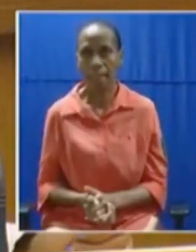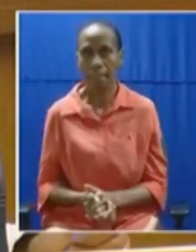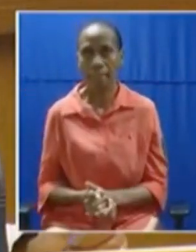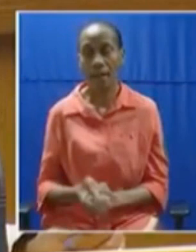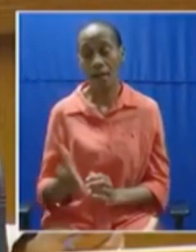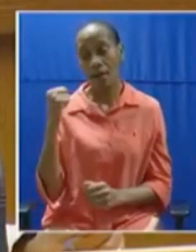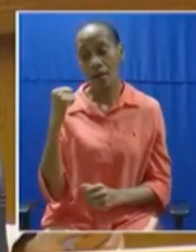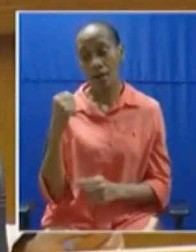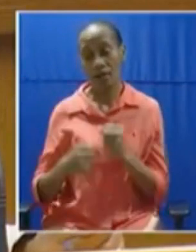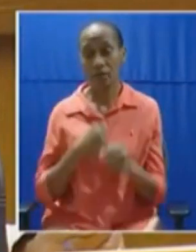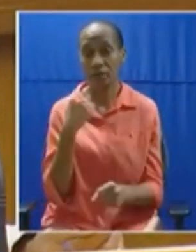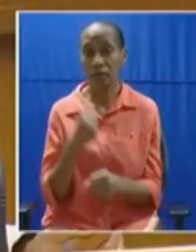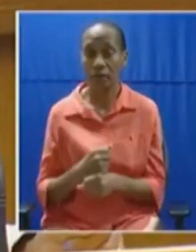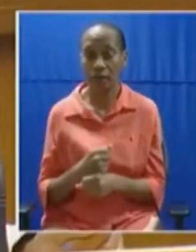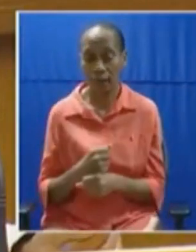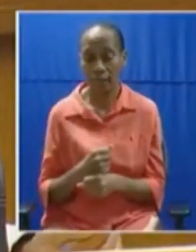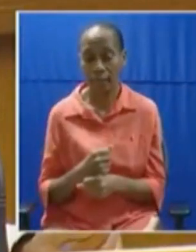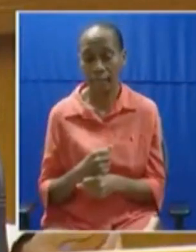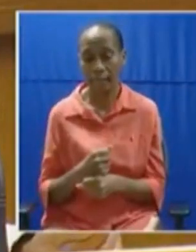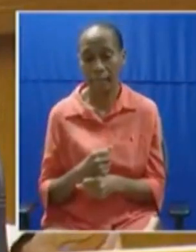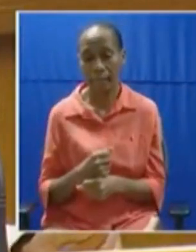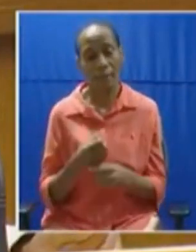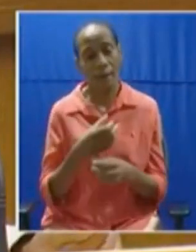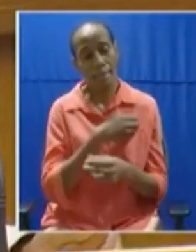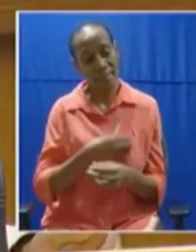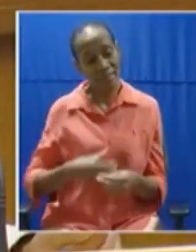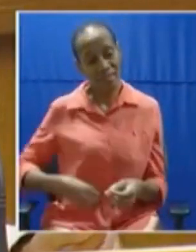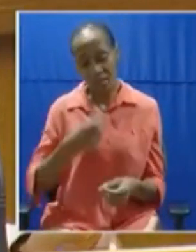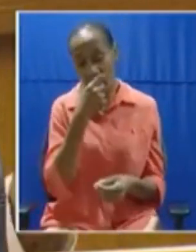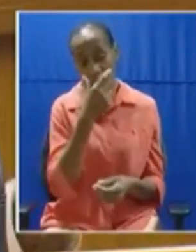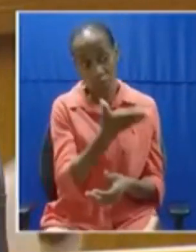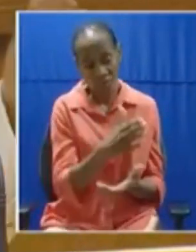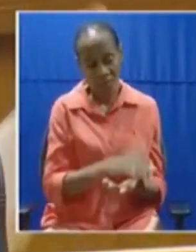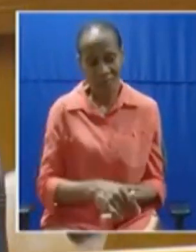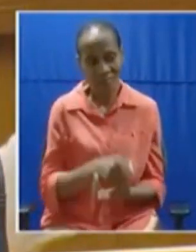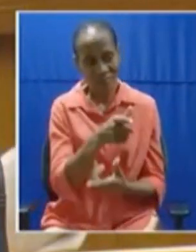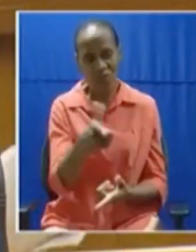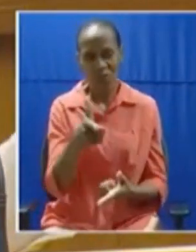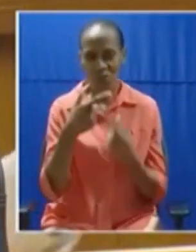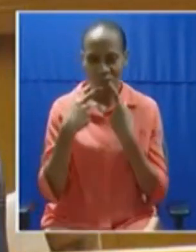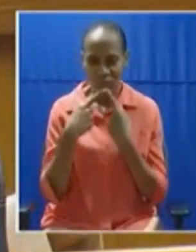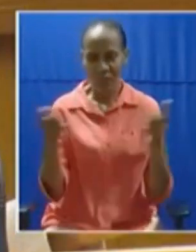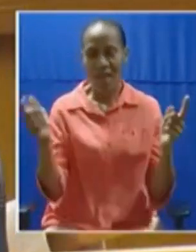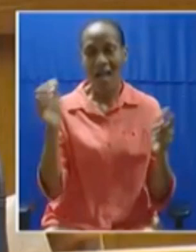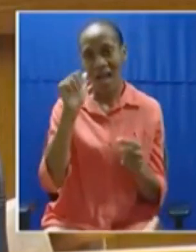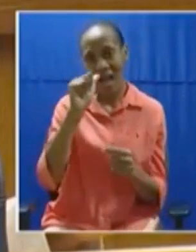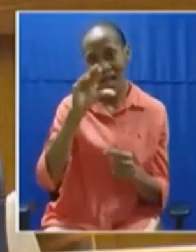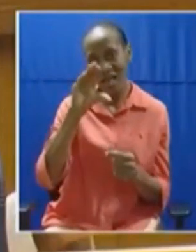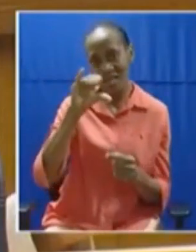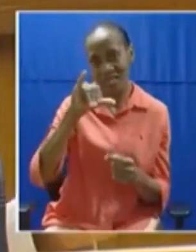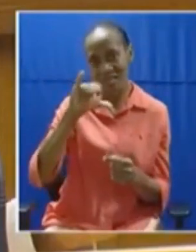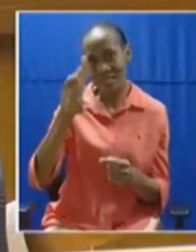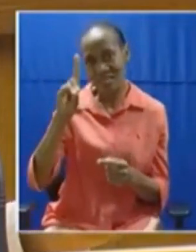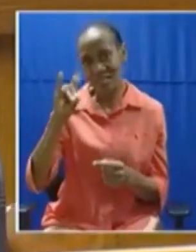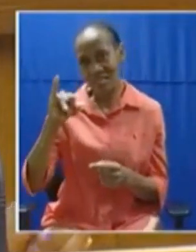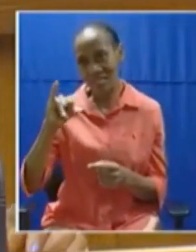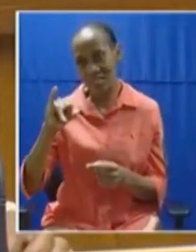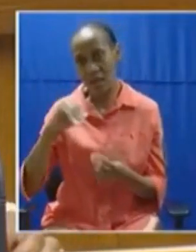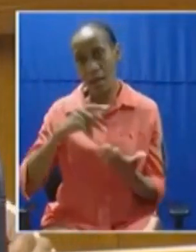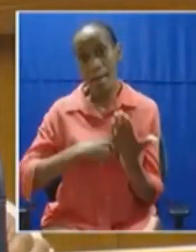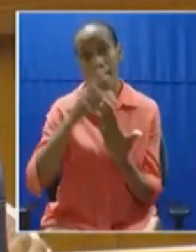Last year, President Ramaphosa, you told us all our city projects will be finished by